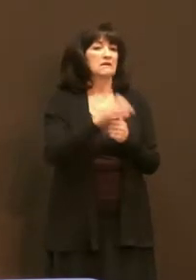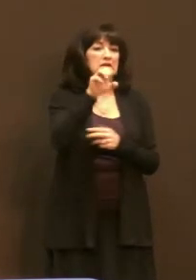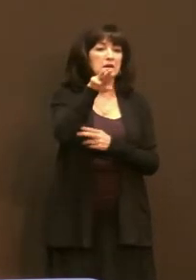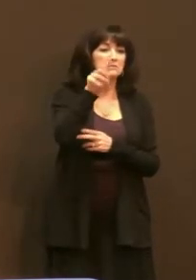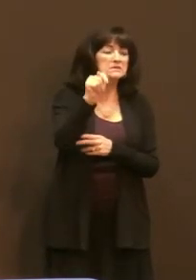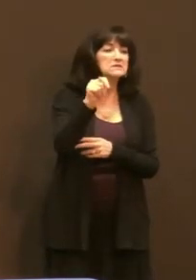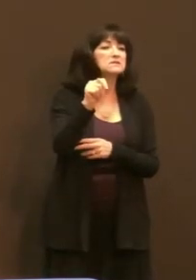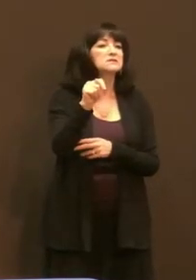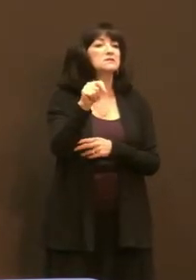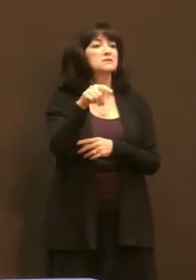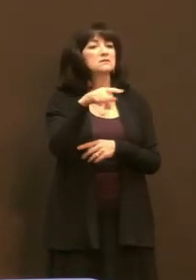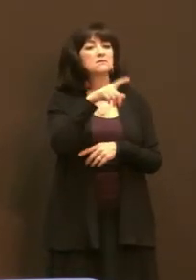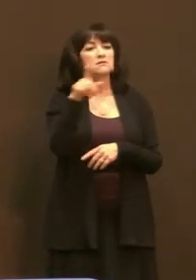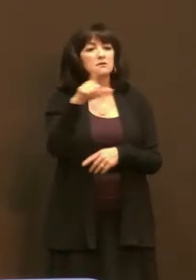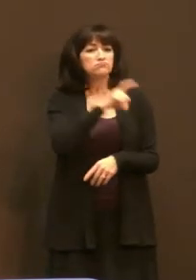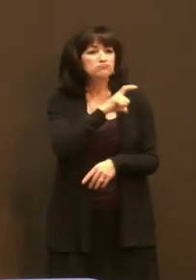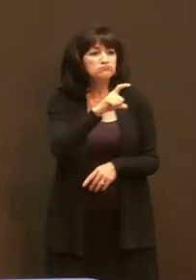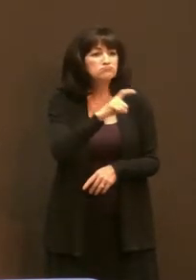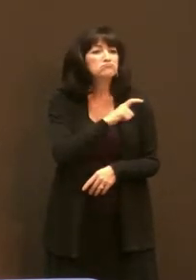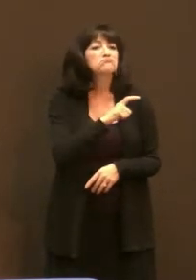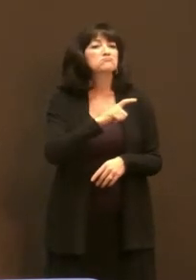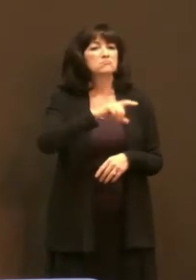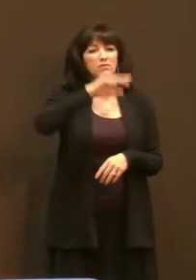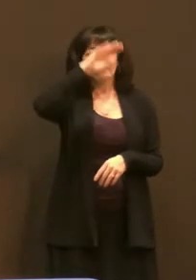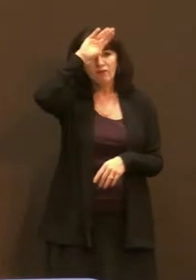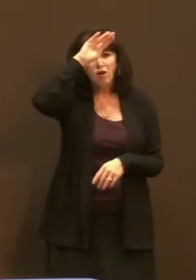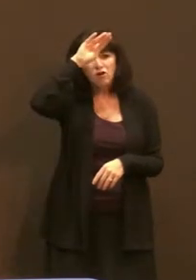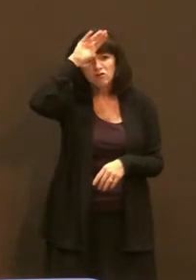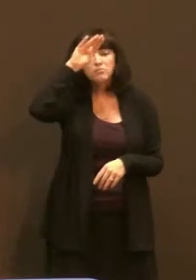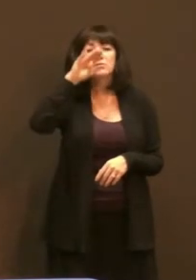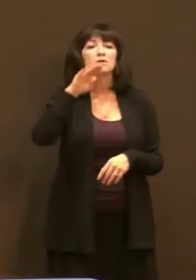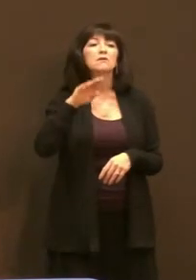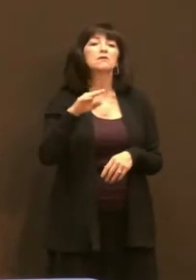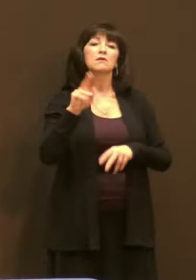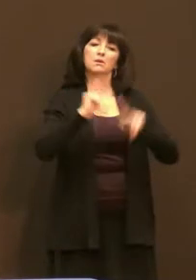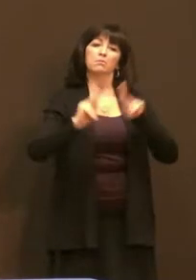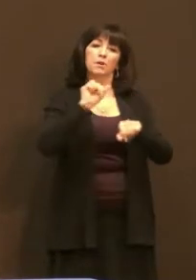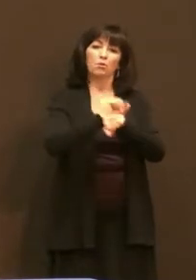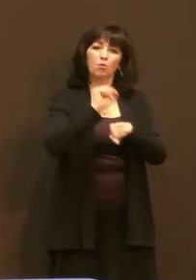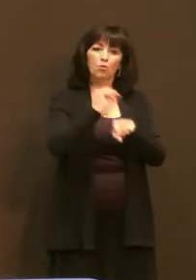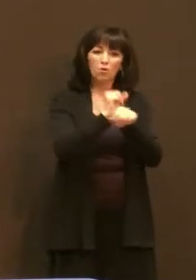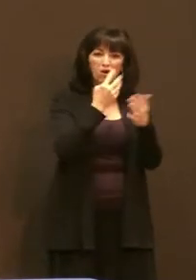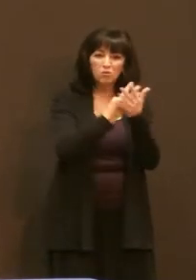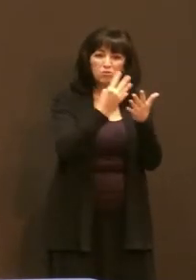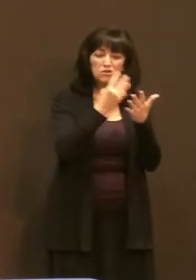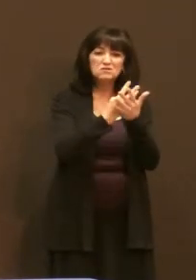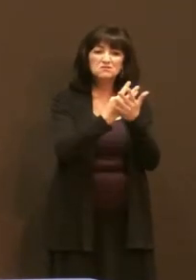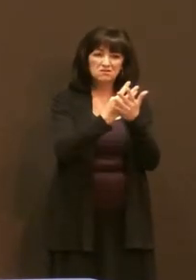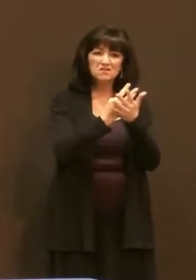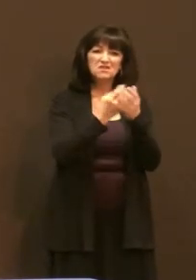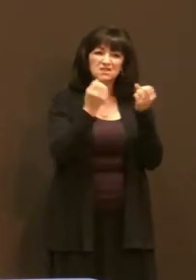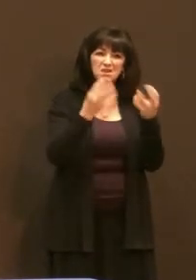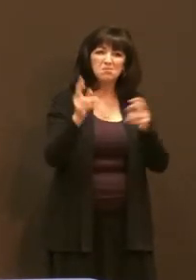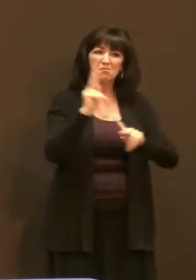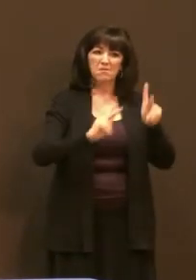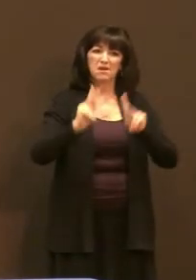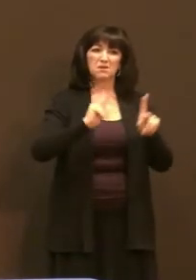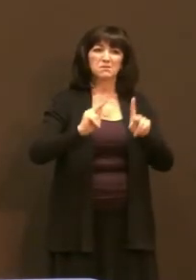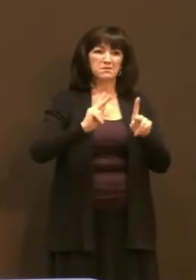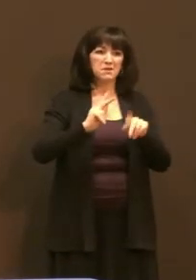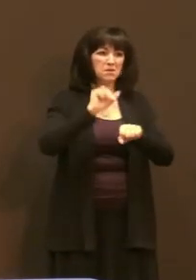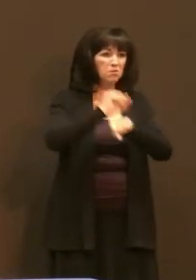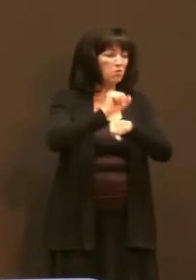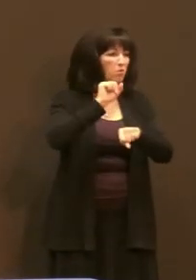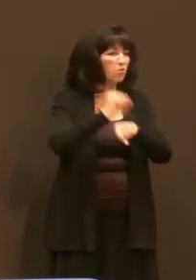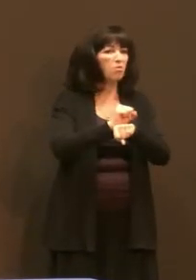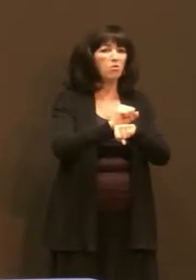those law enforcement officers, our correctional officers, every state and local employee on the front lines, and our hospital workers